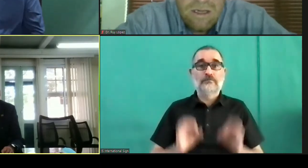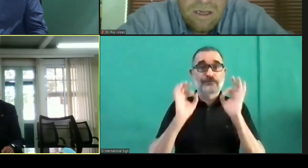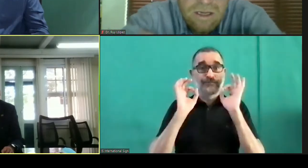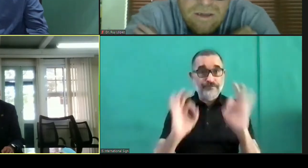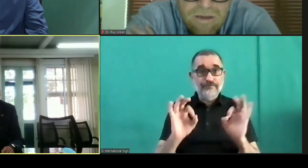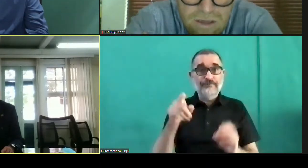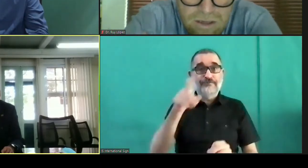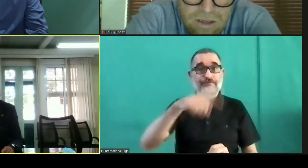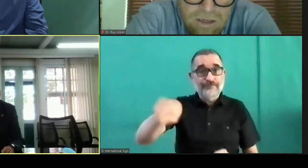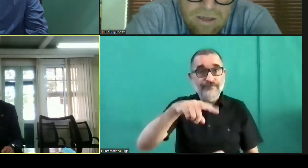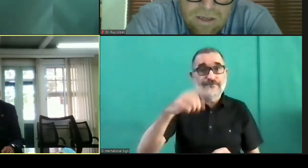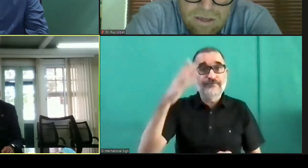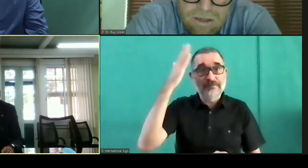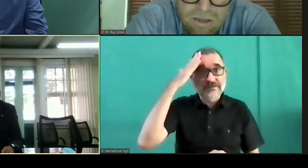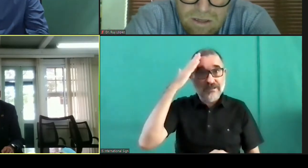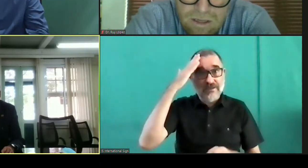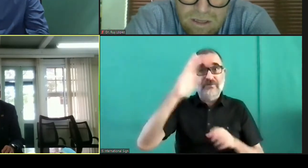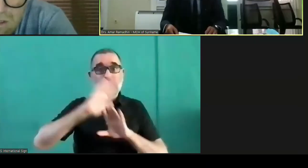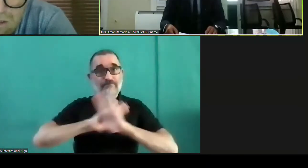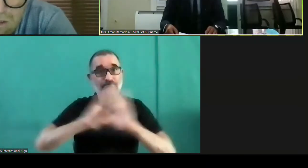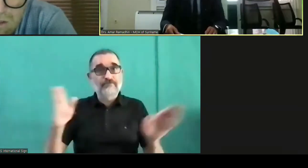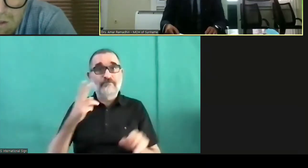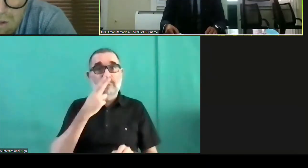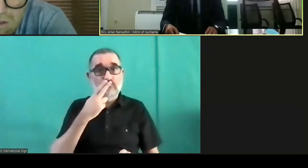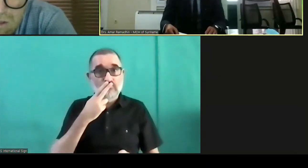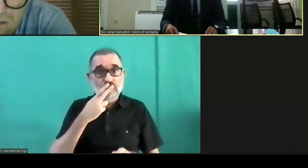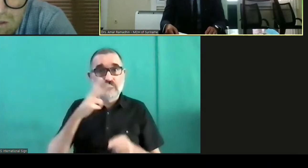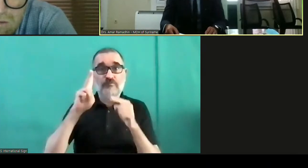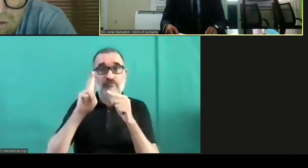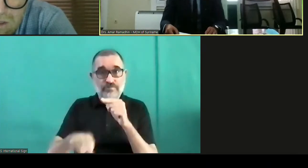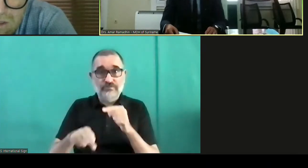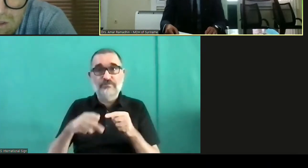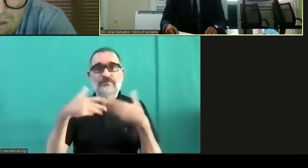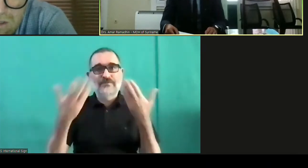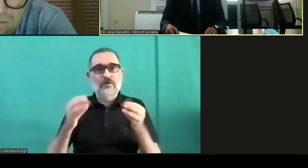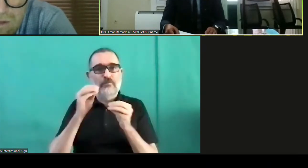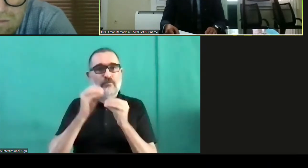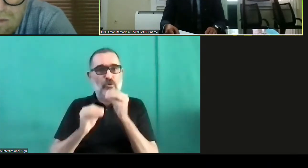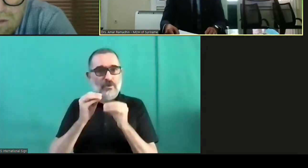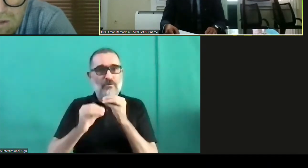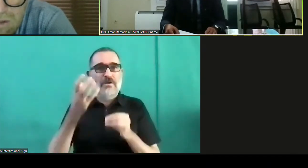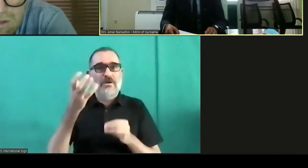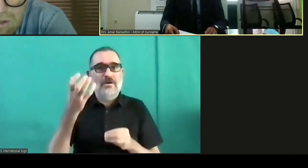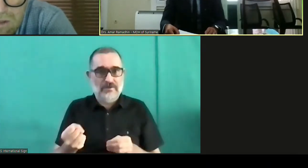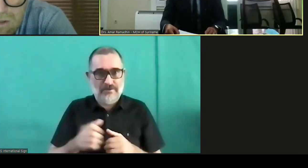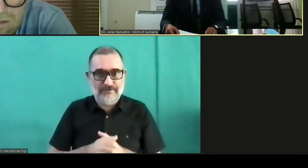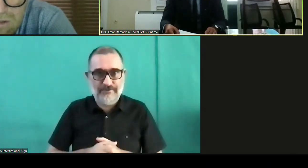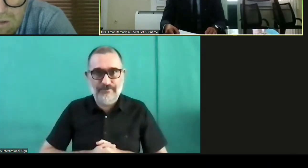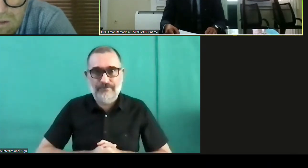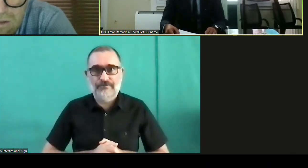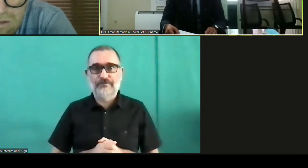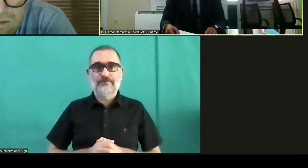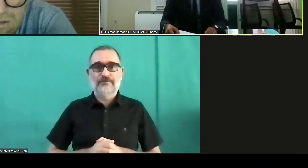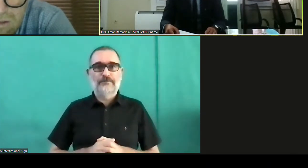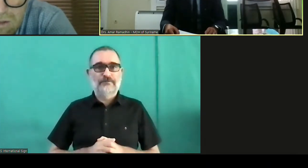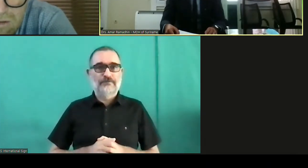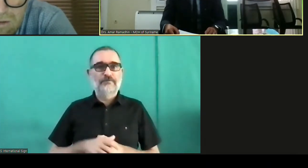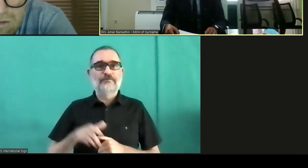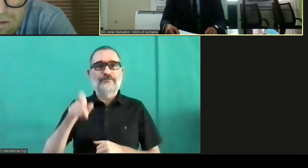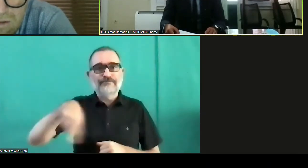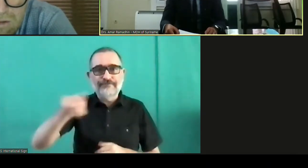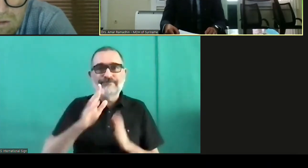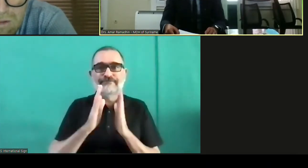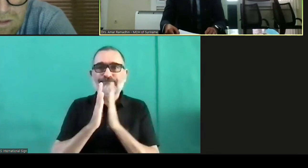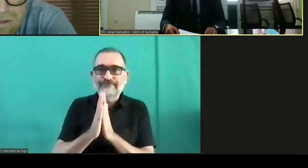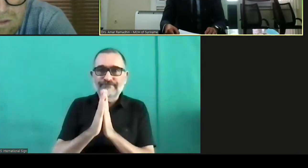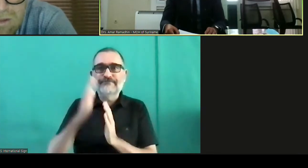need to quit smoking were broadcasted. To promote healthy food during this pandemic, a custom format of a